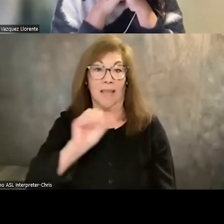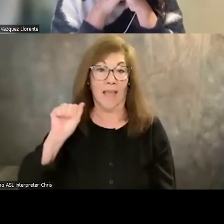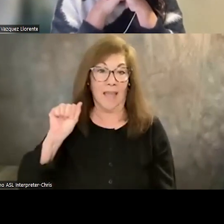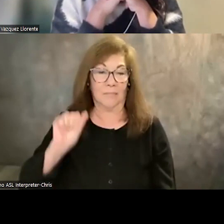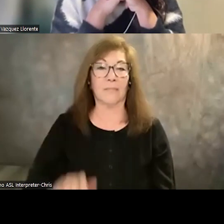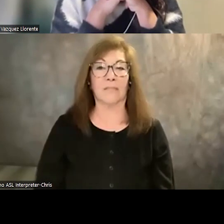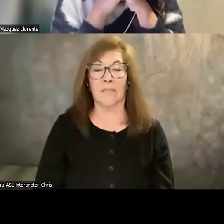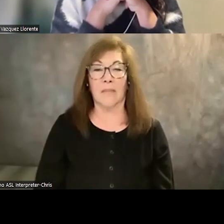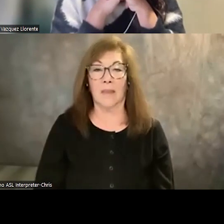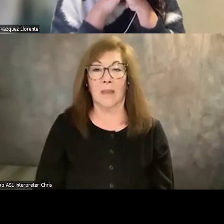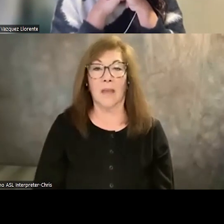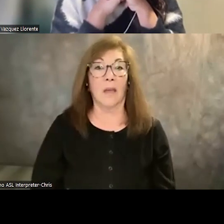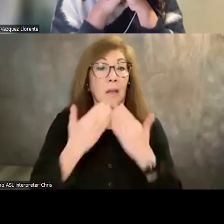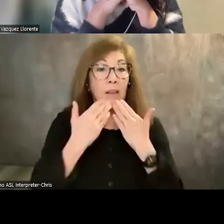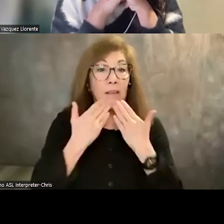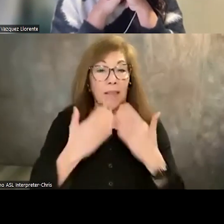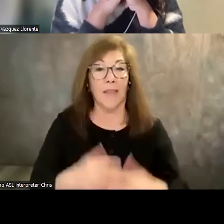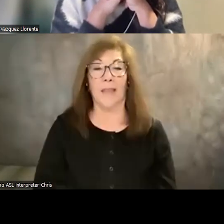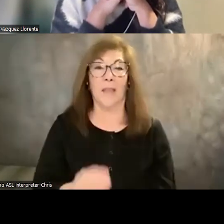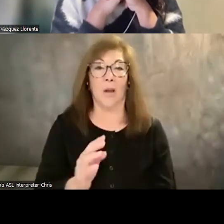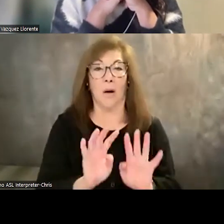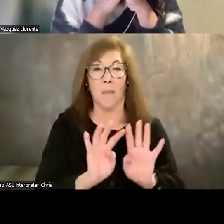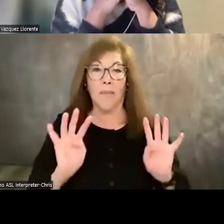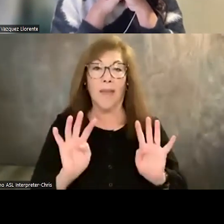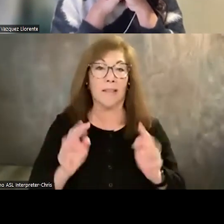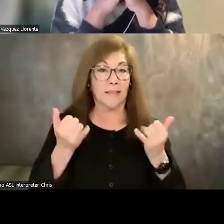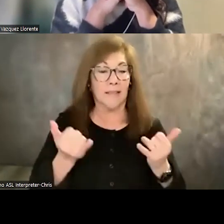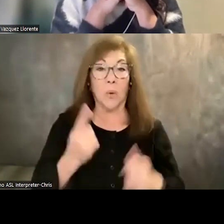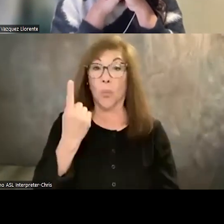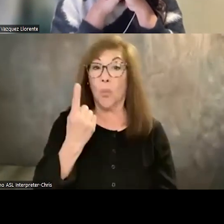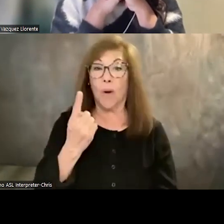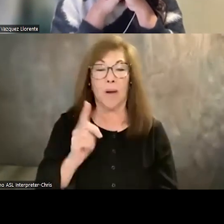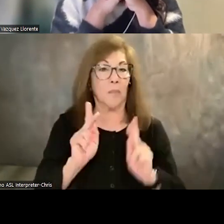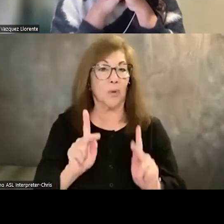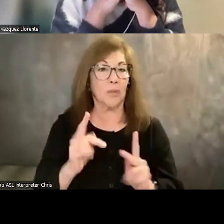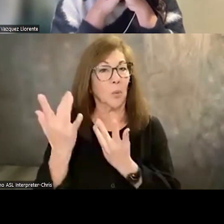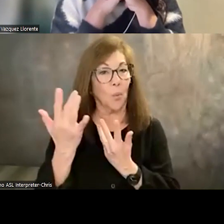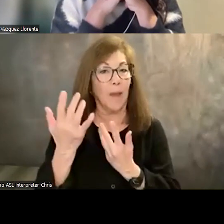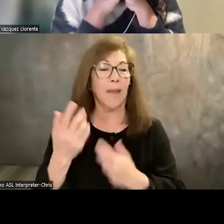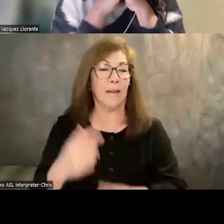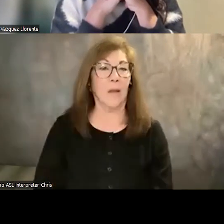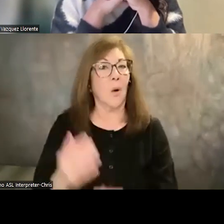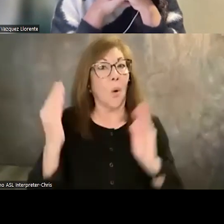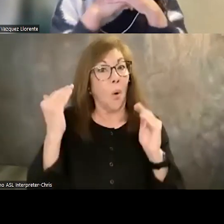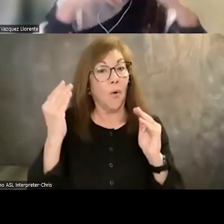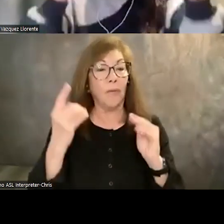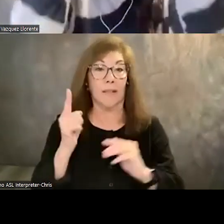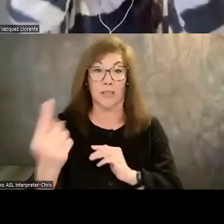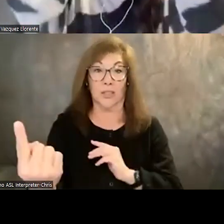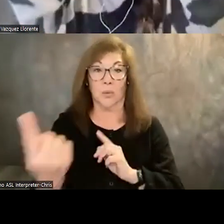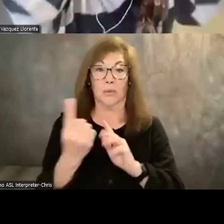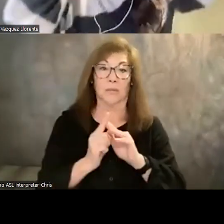And I just want to thank our panelists today. We have one panelist we're still waiting for who will hopefully